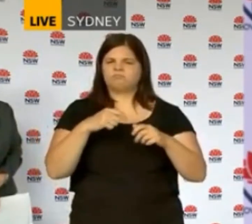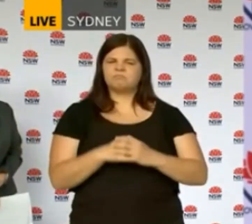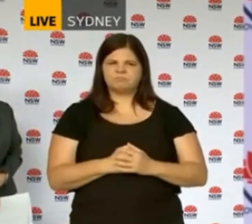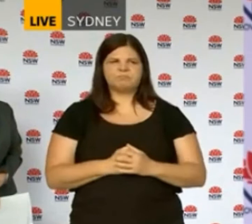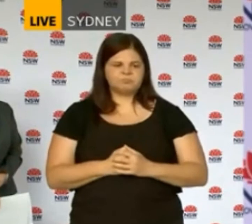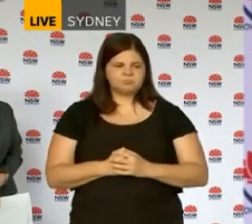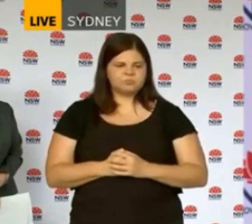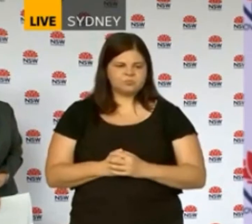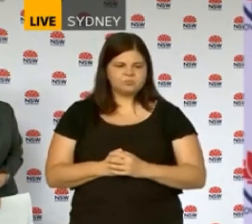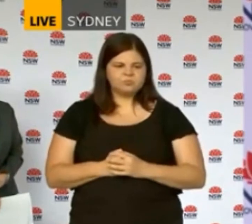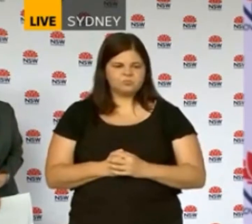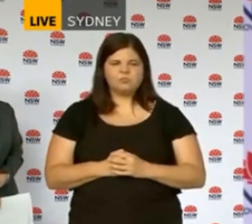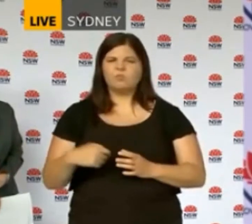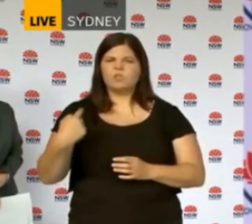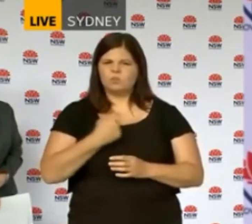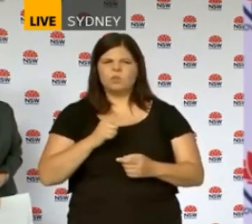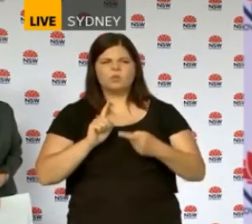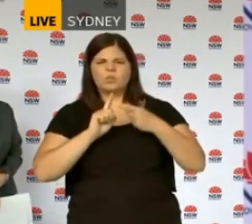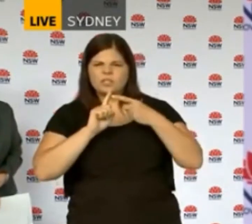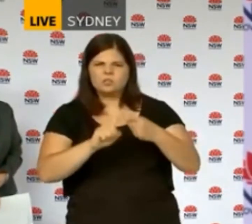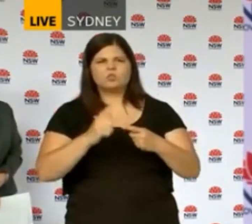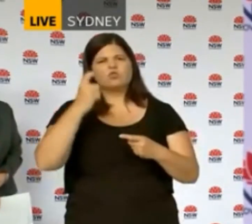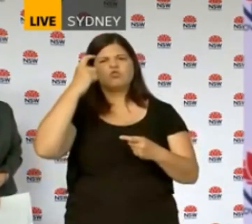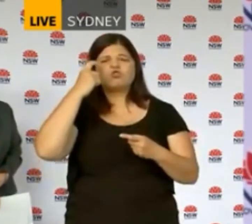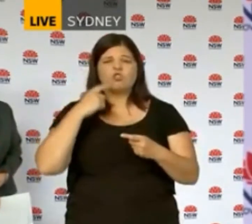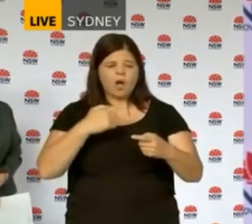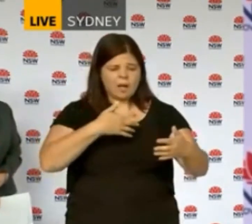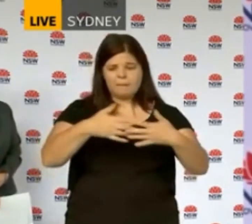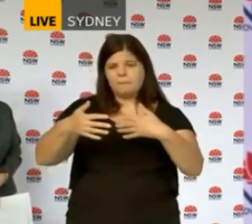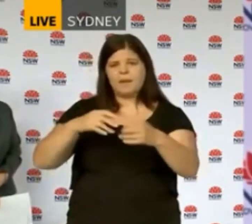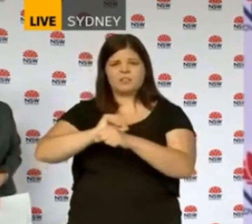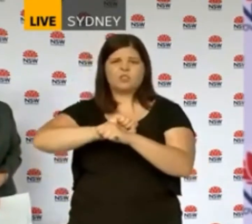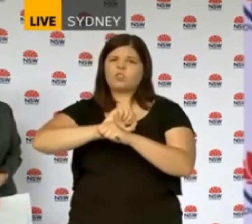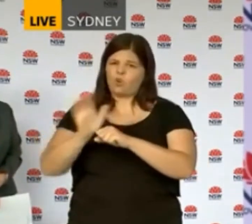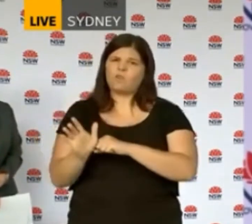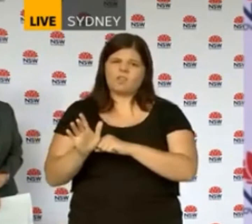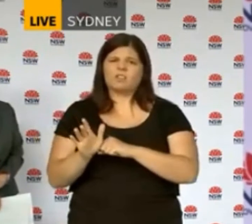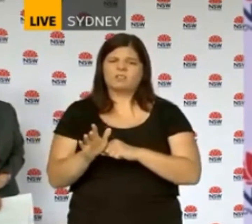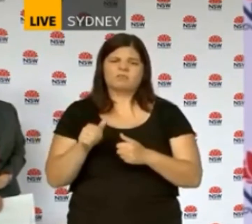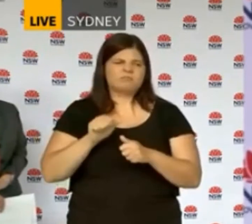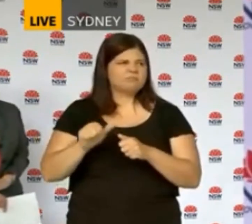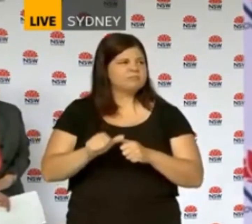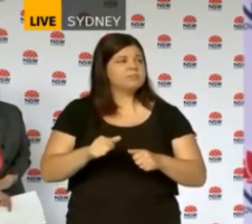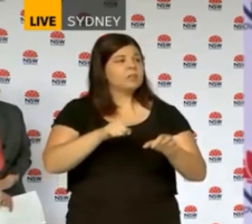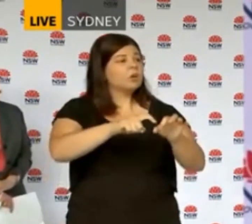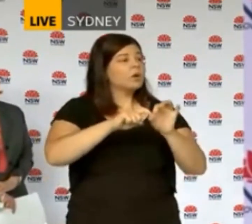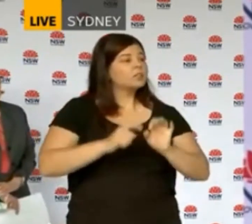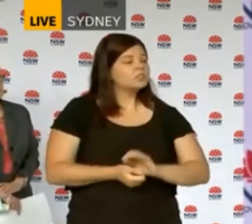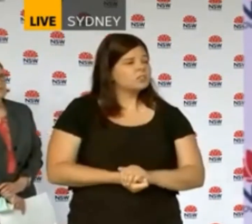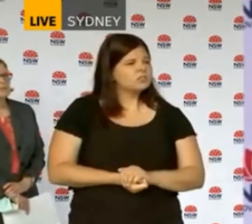to address this COVID situation as well as anywhere in the world. Thank you. Questions?